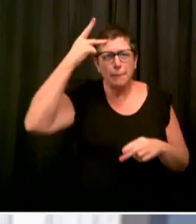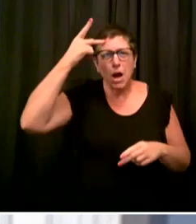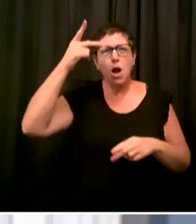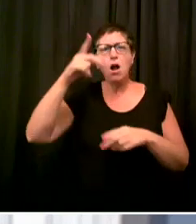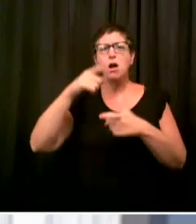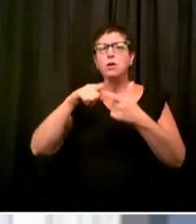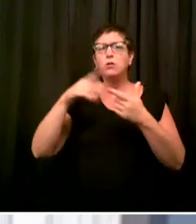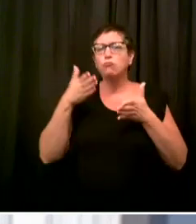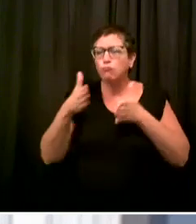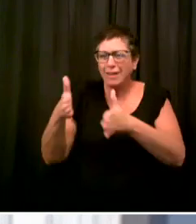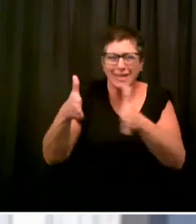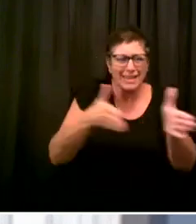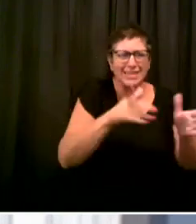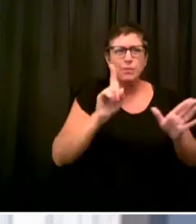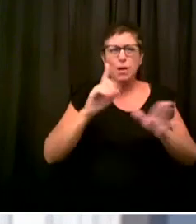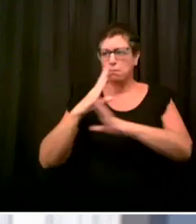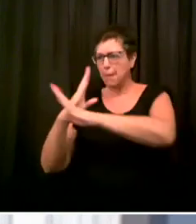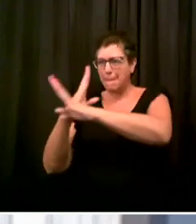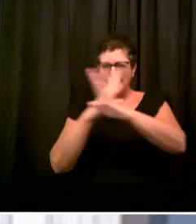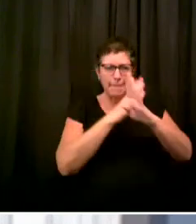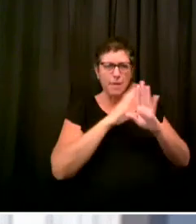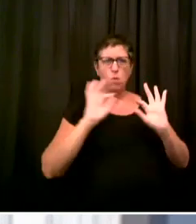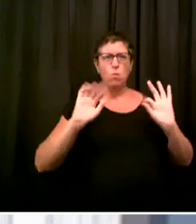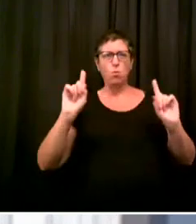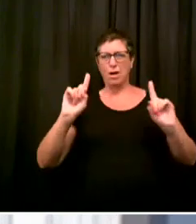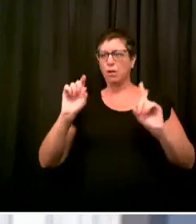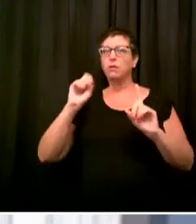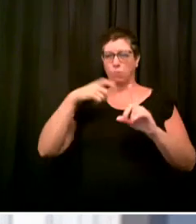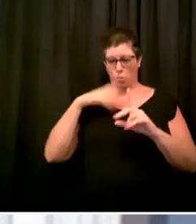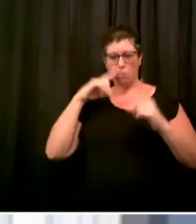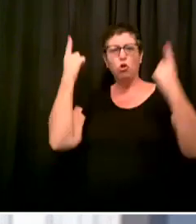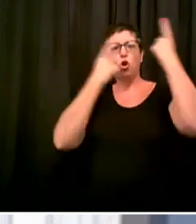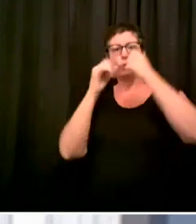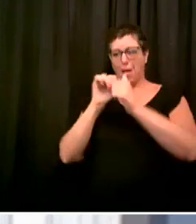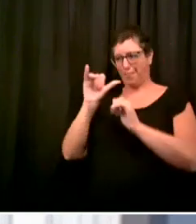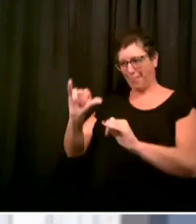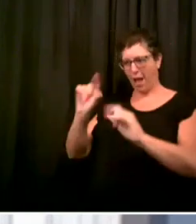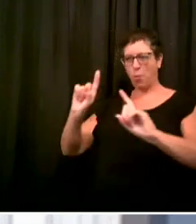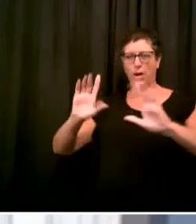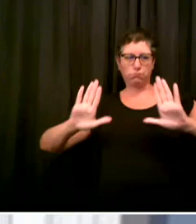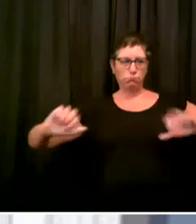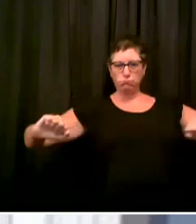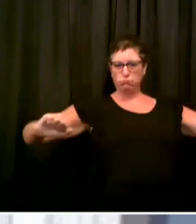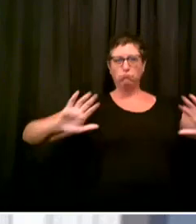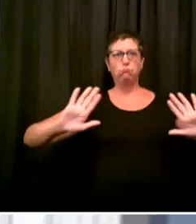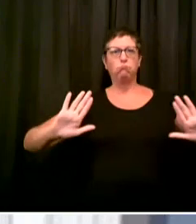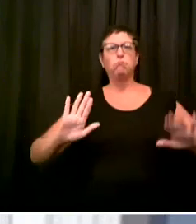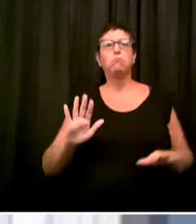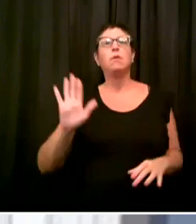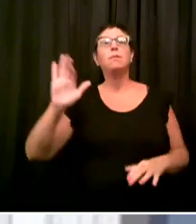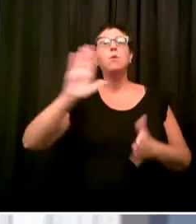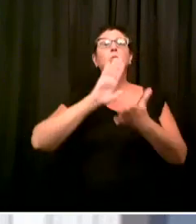fair. So we look forward to receiving those requests. Go ahead, Juliet.